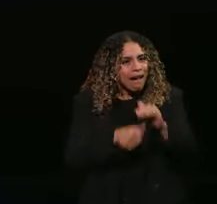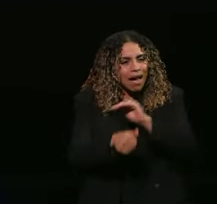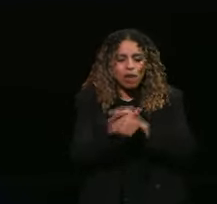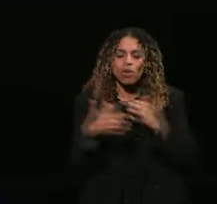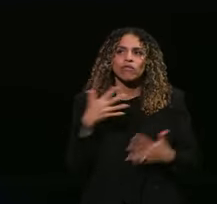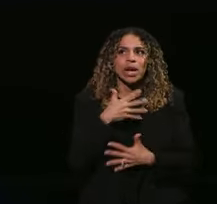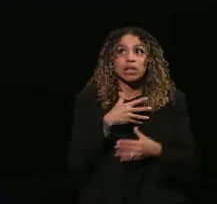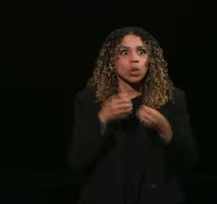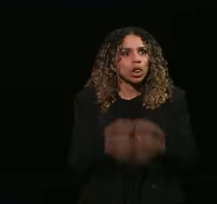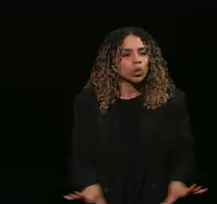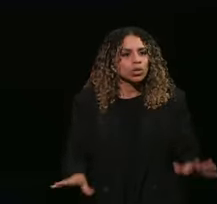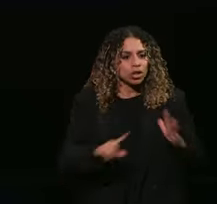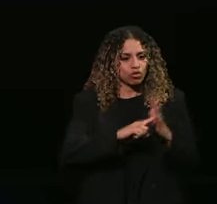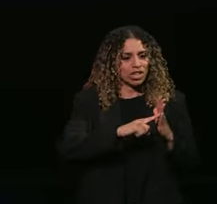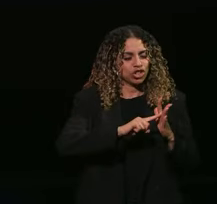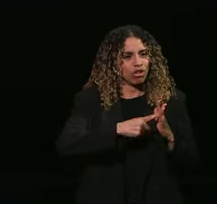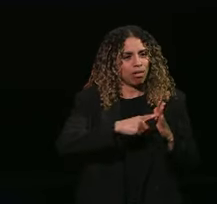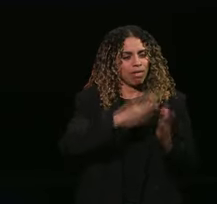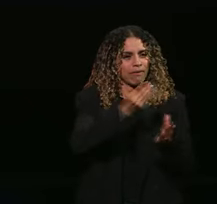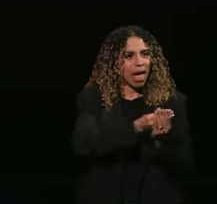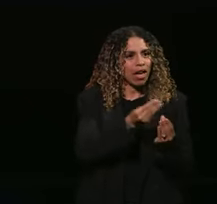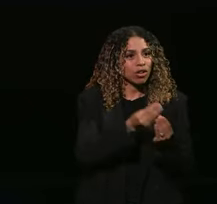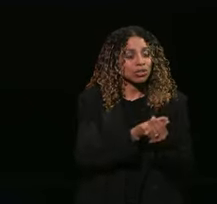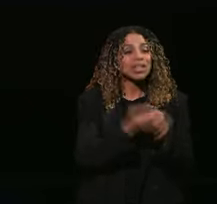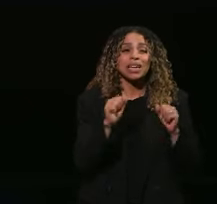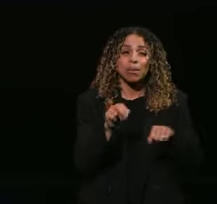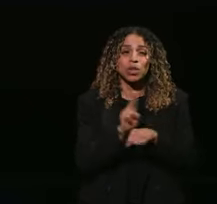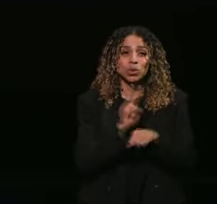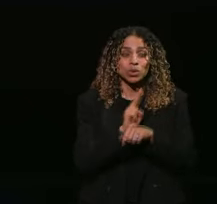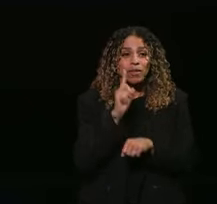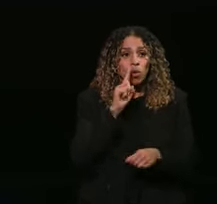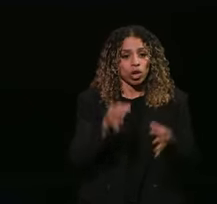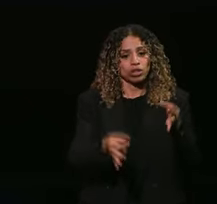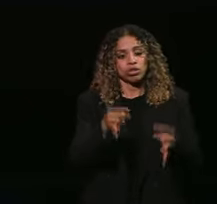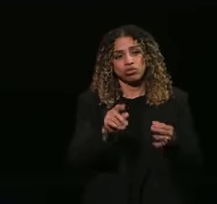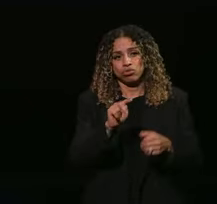because also they can be used now in the trials